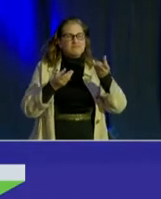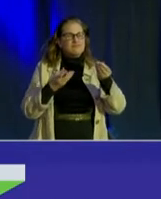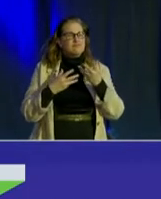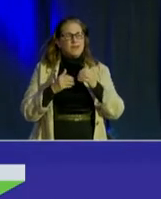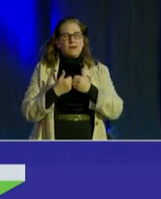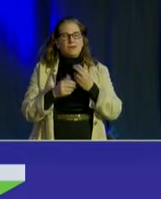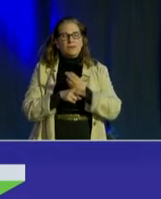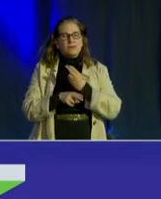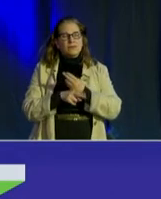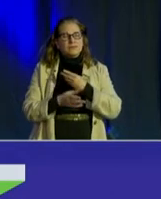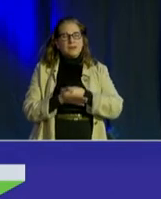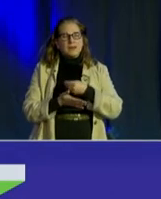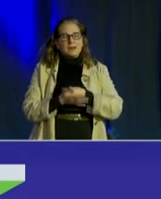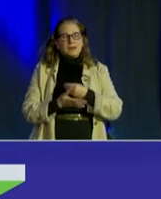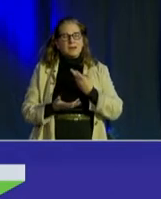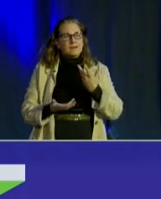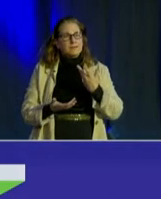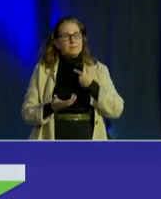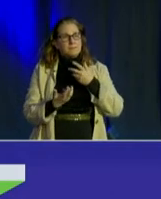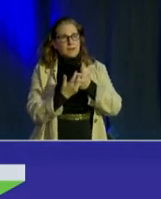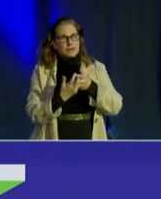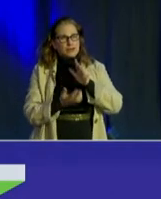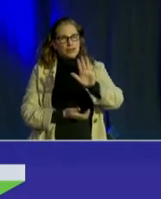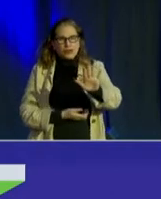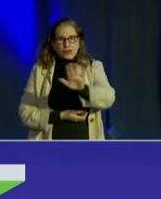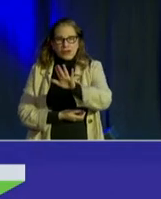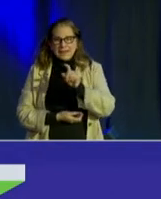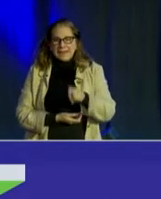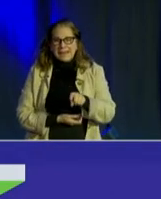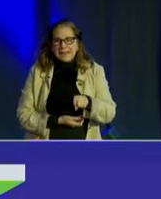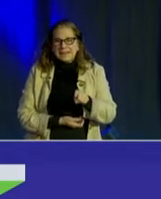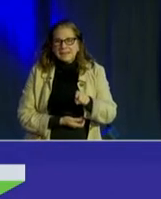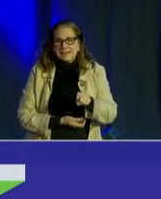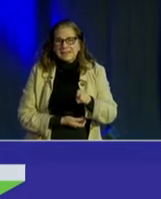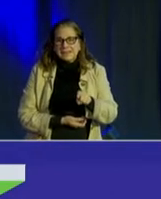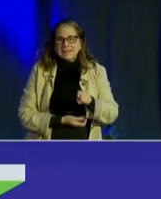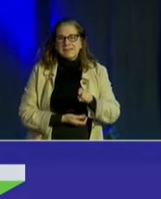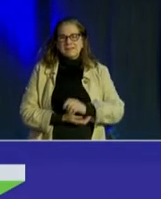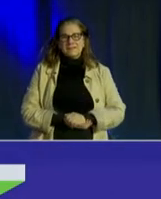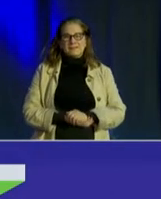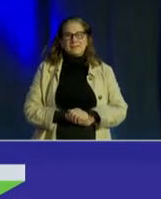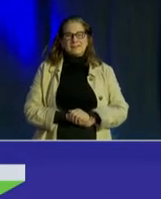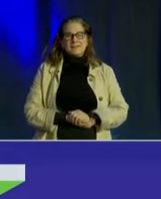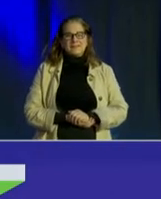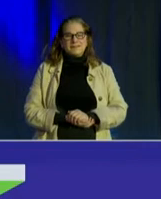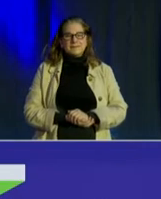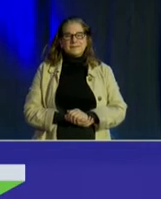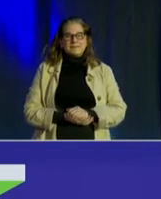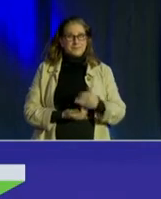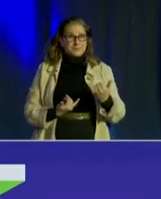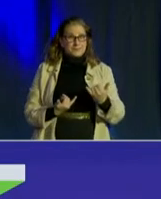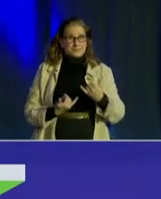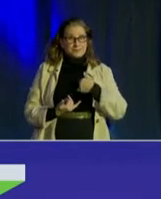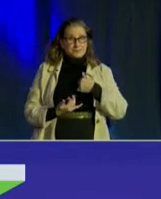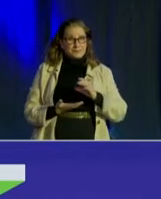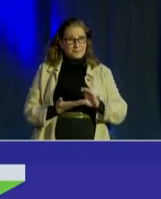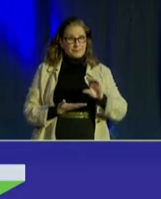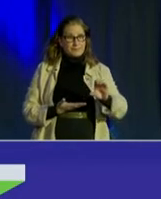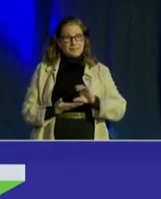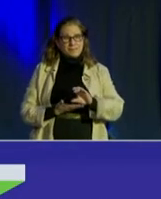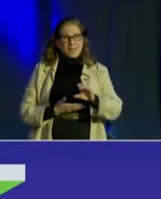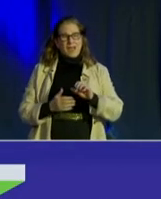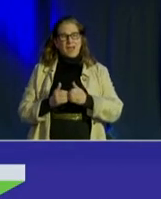that, we want to just give you a little bit of an idea of how our budget is currently allocated. The largest share of our budget, just over $5